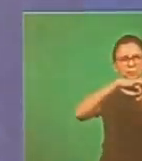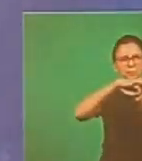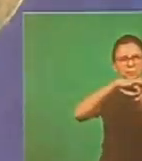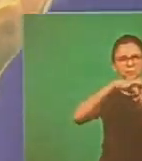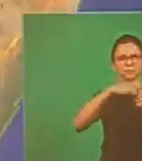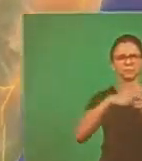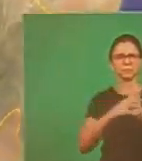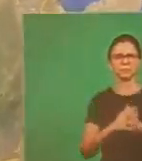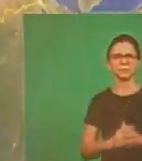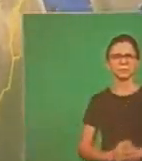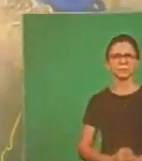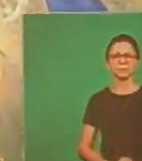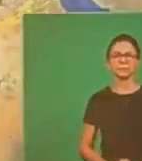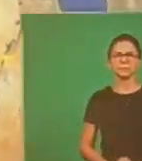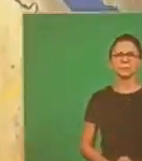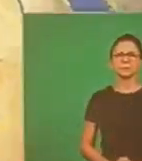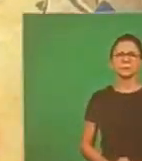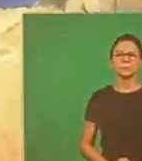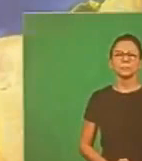and